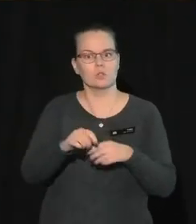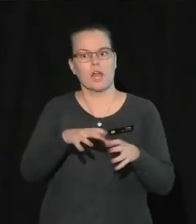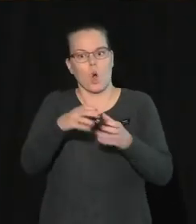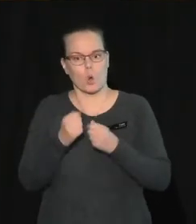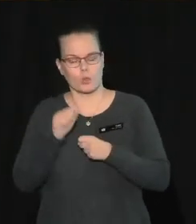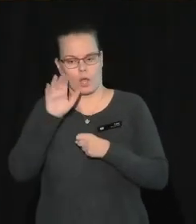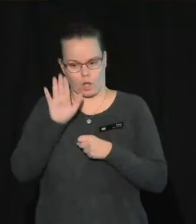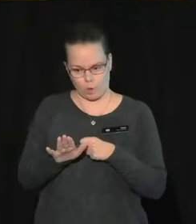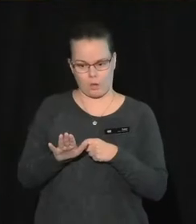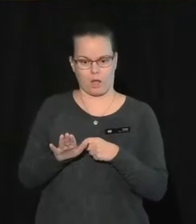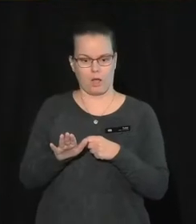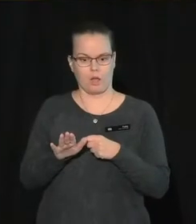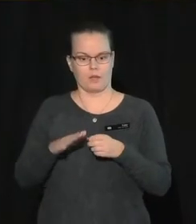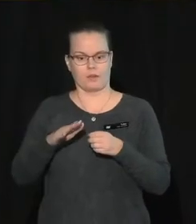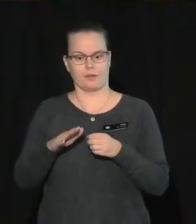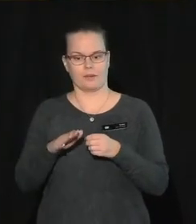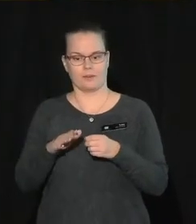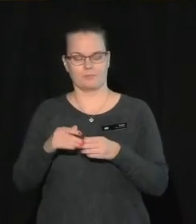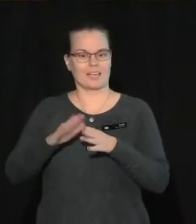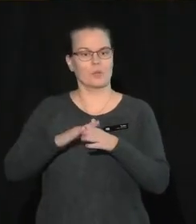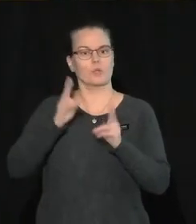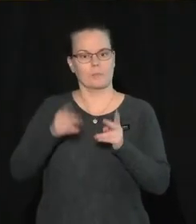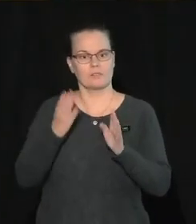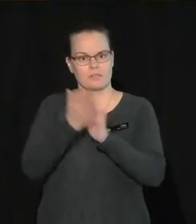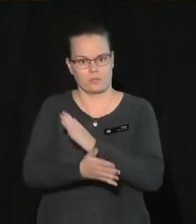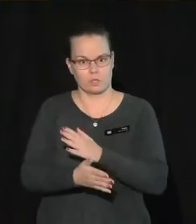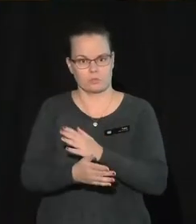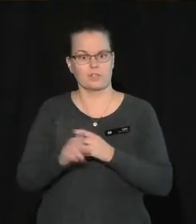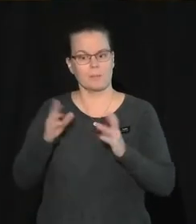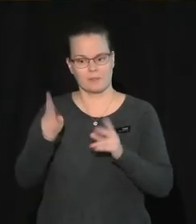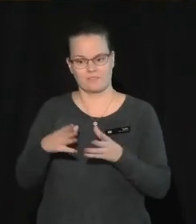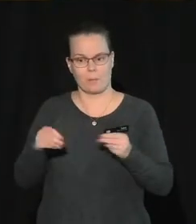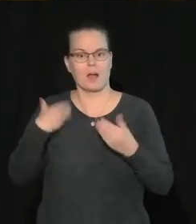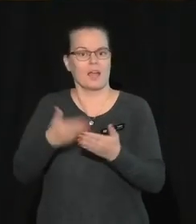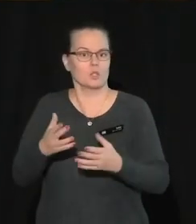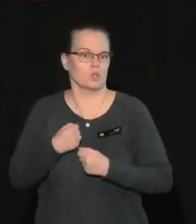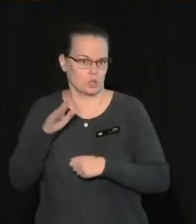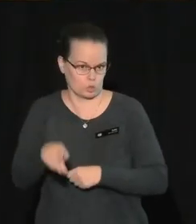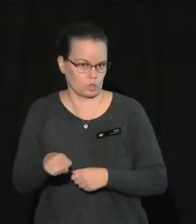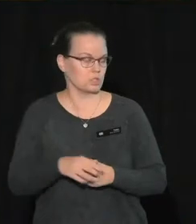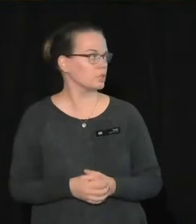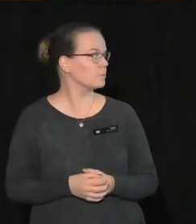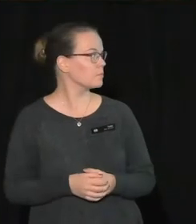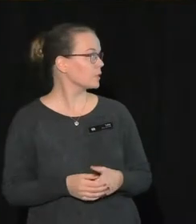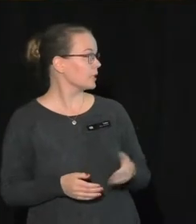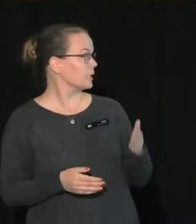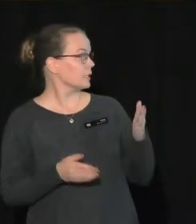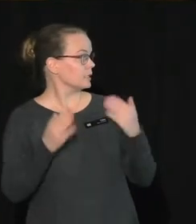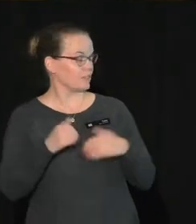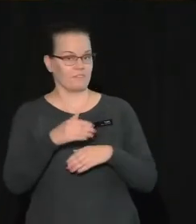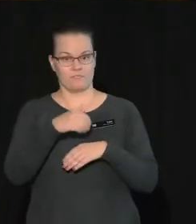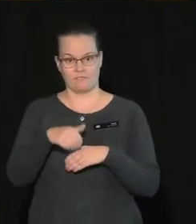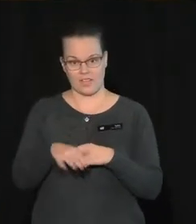in a voluntary manner. We have services providing access to audiovisual media services. Here I would like